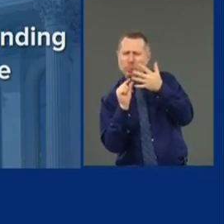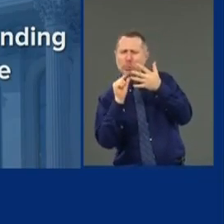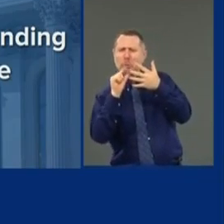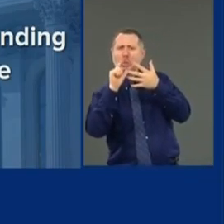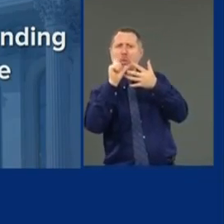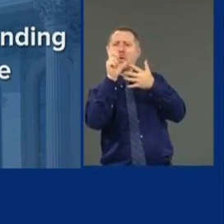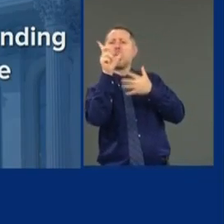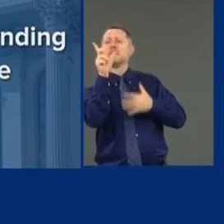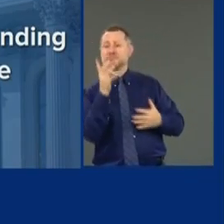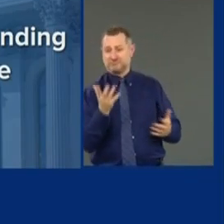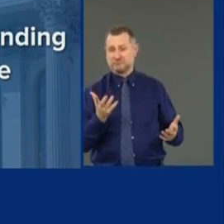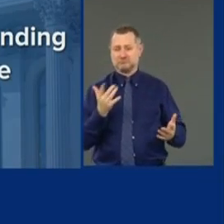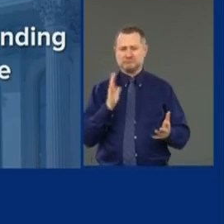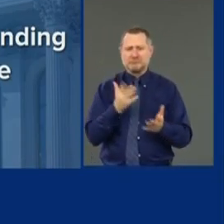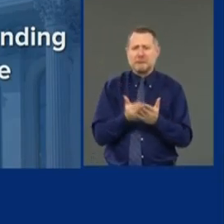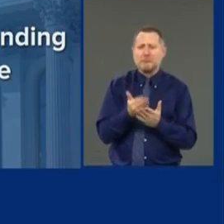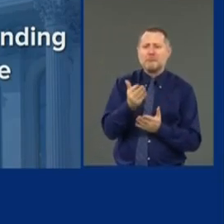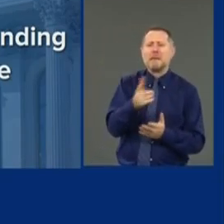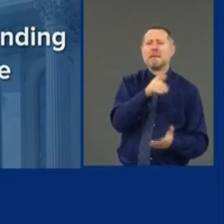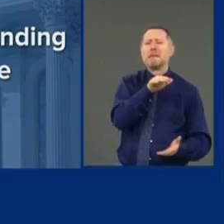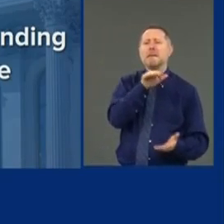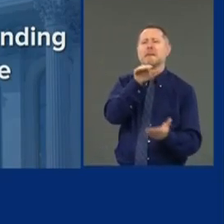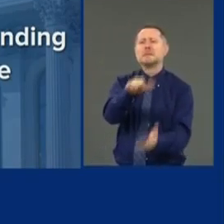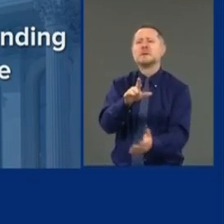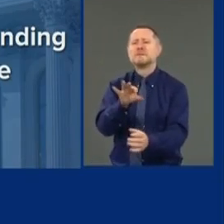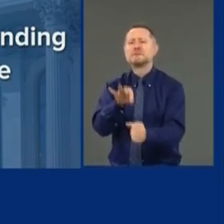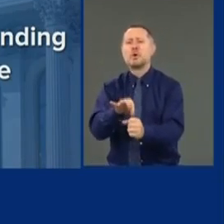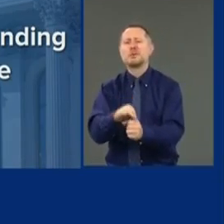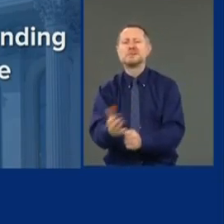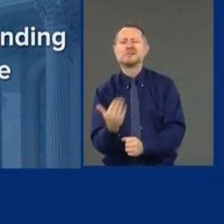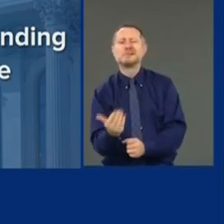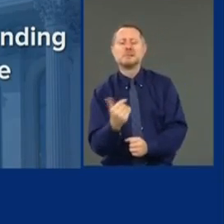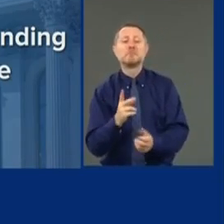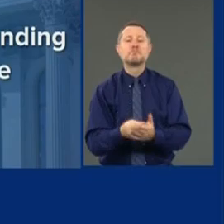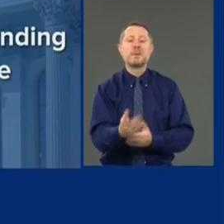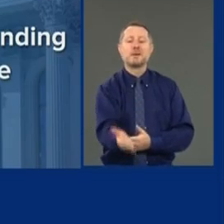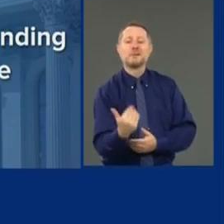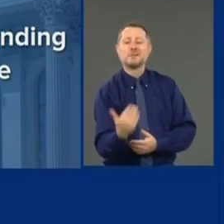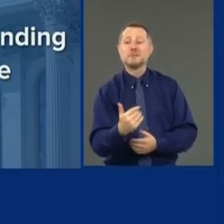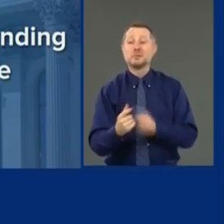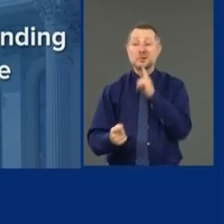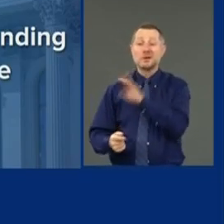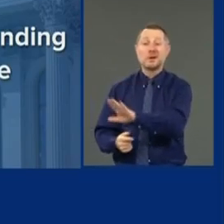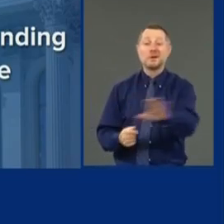money. And theoretically, a legislator is there to do what's right,